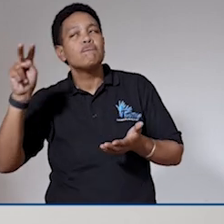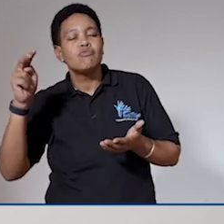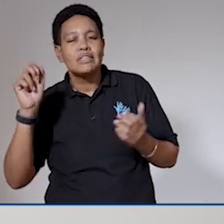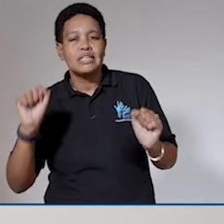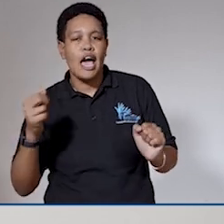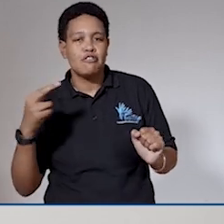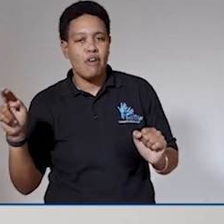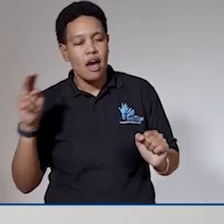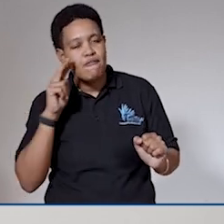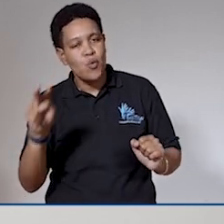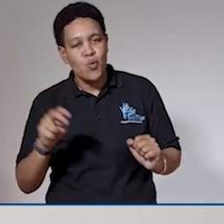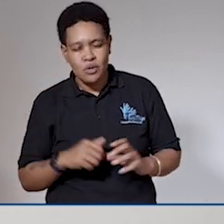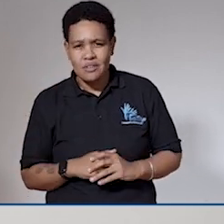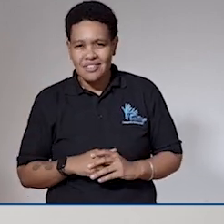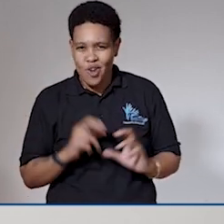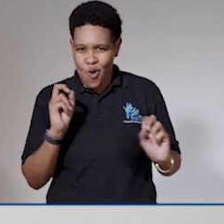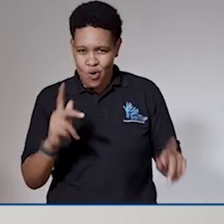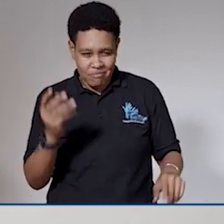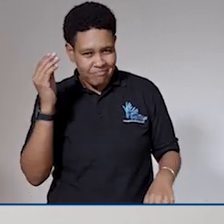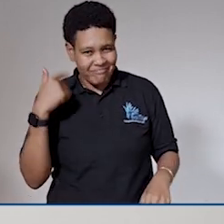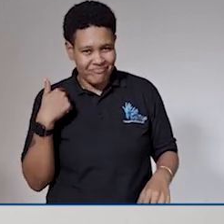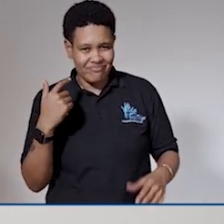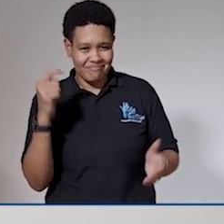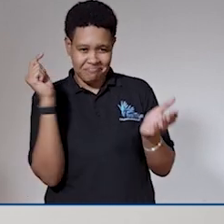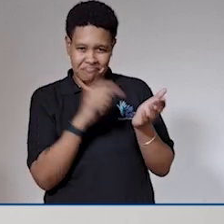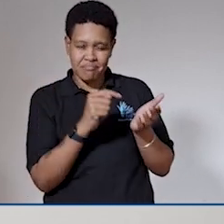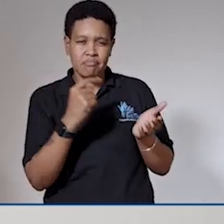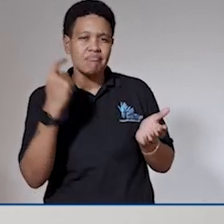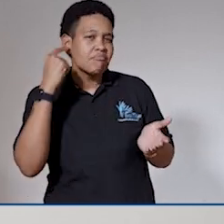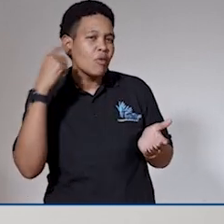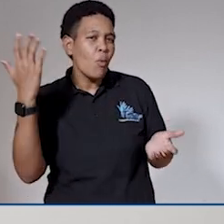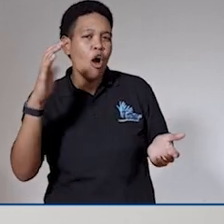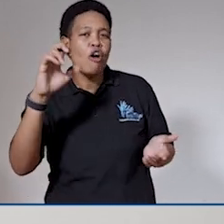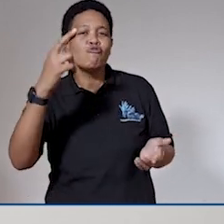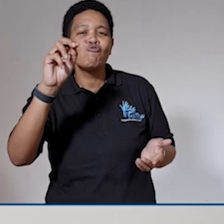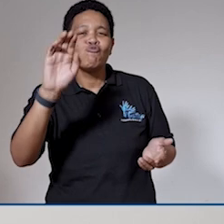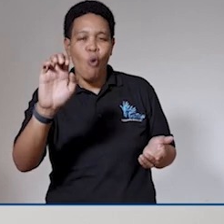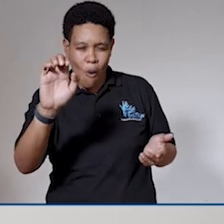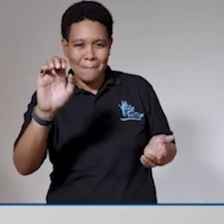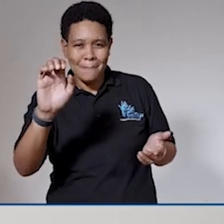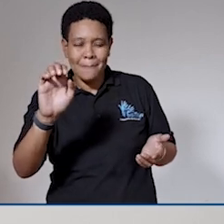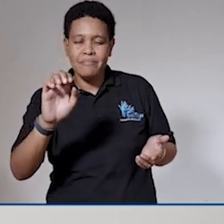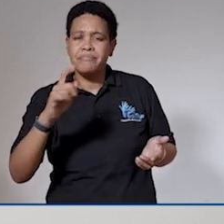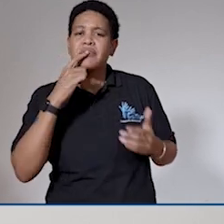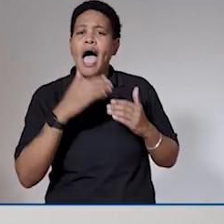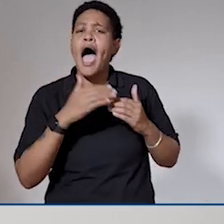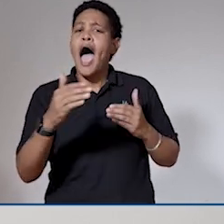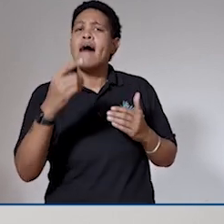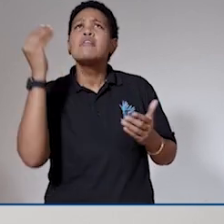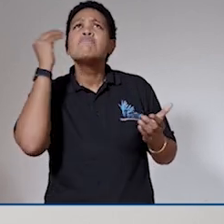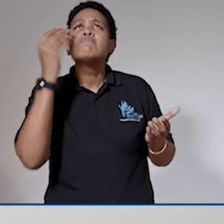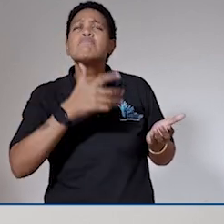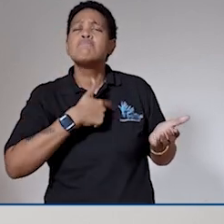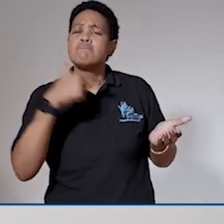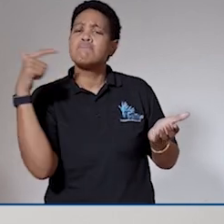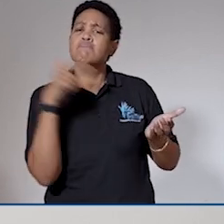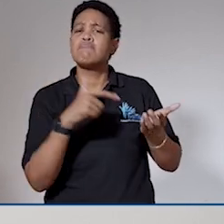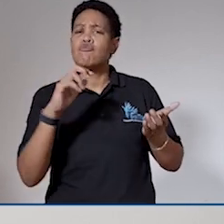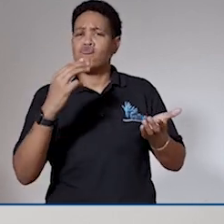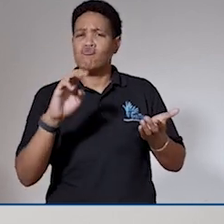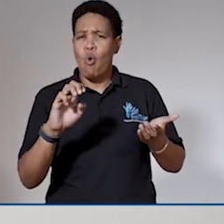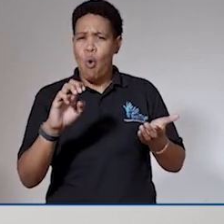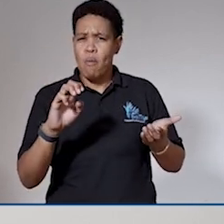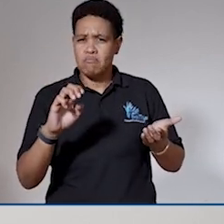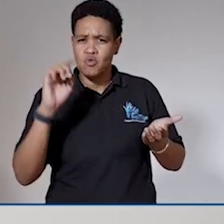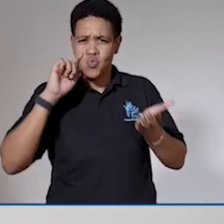so the icon that I touched was Chrome. And after it mentioned that I touched Chrome, it gave